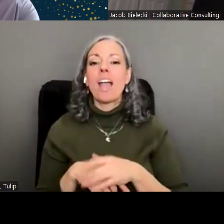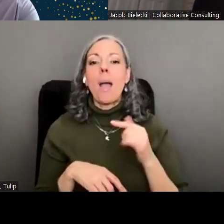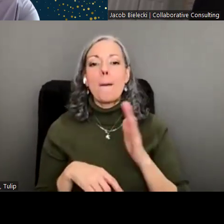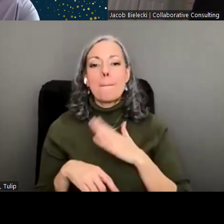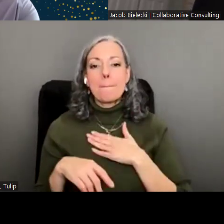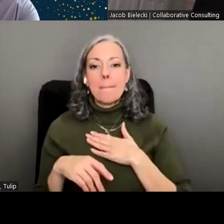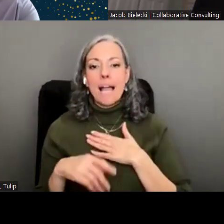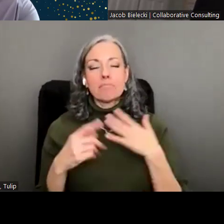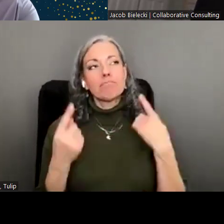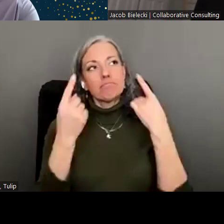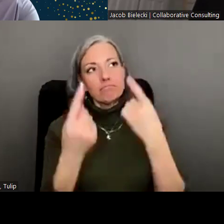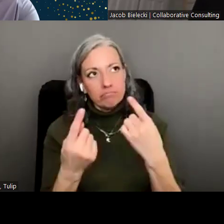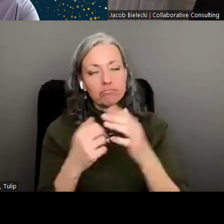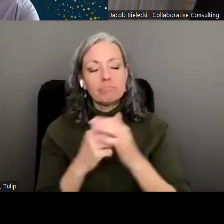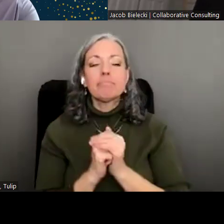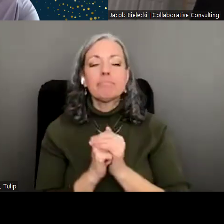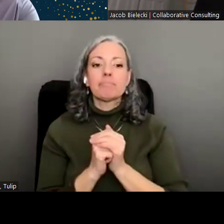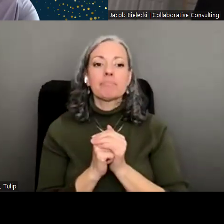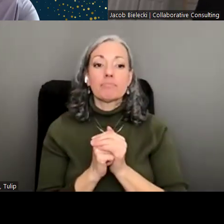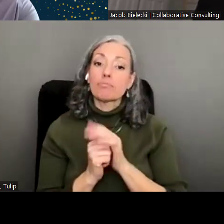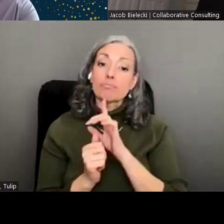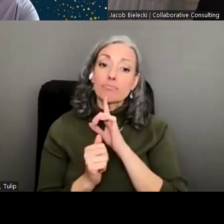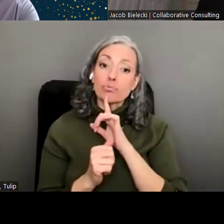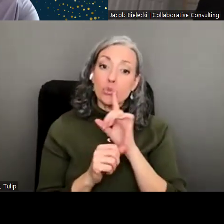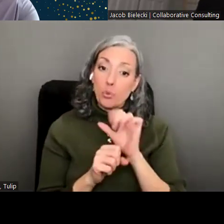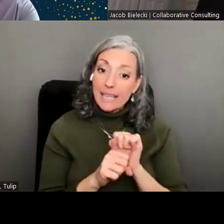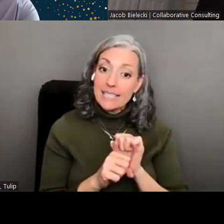to, it's definitely,